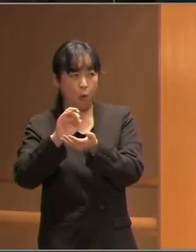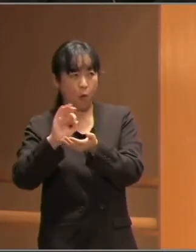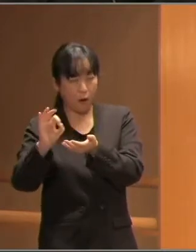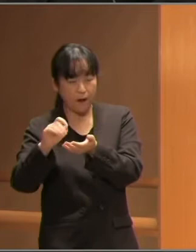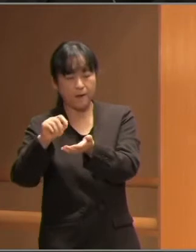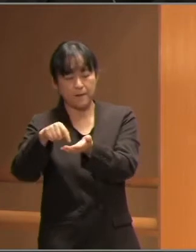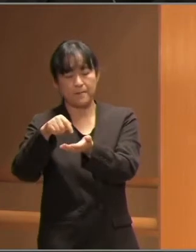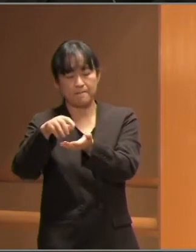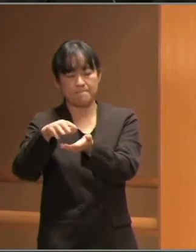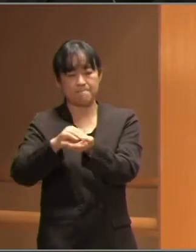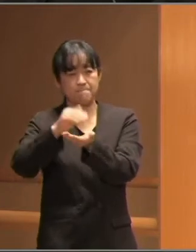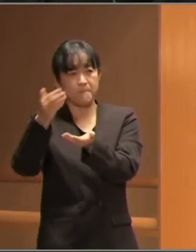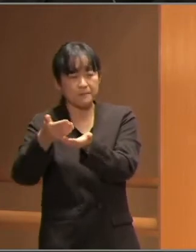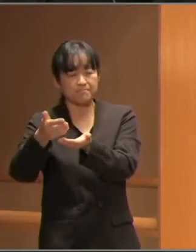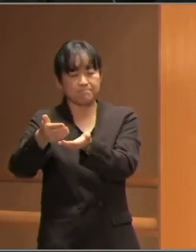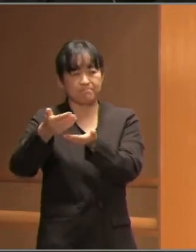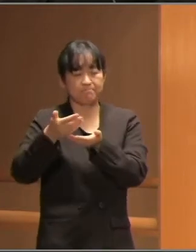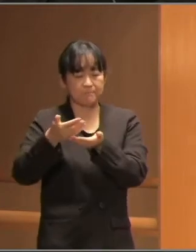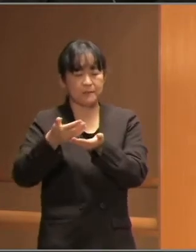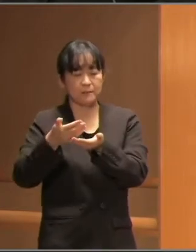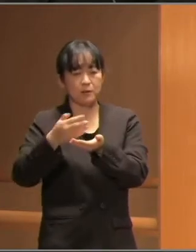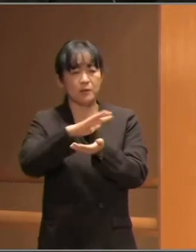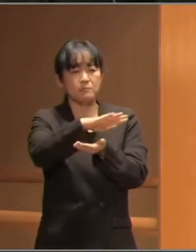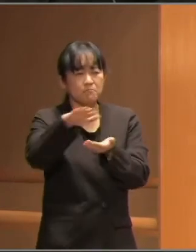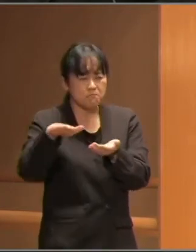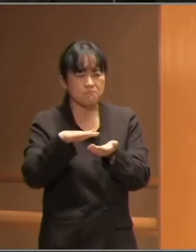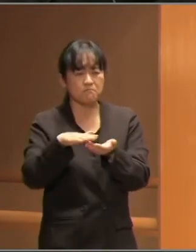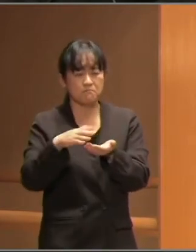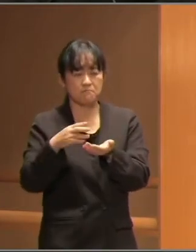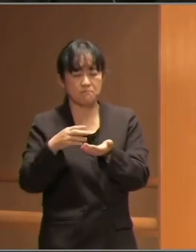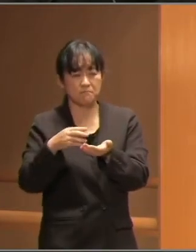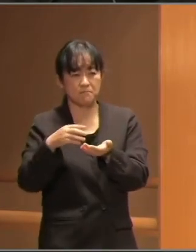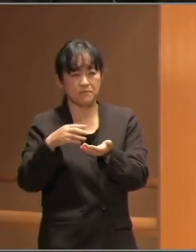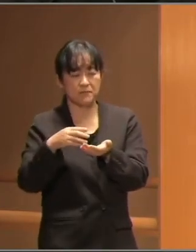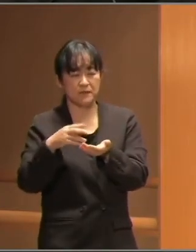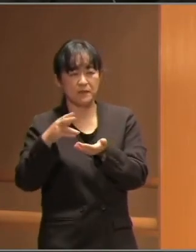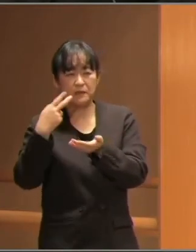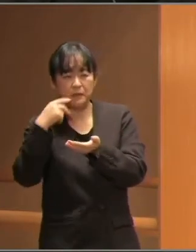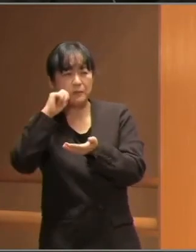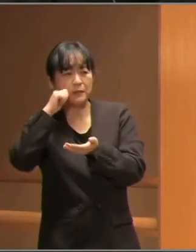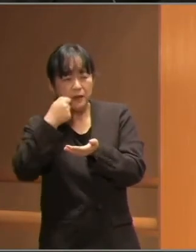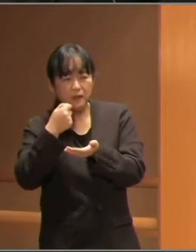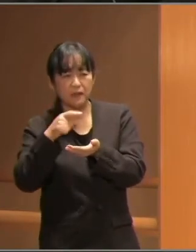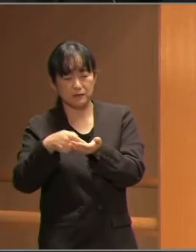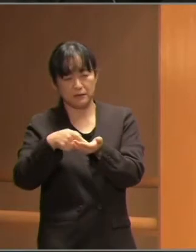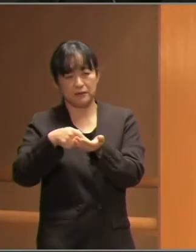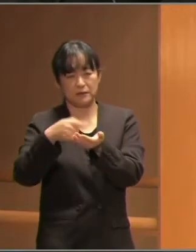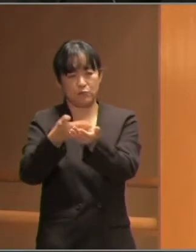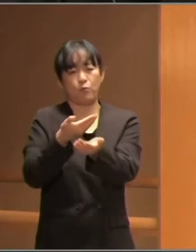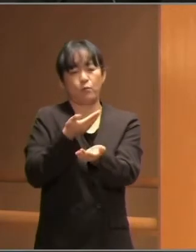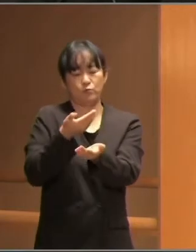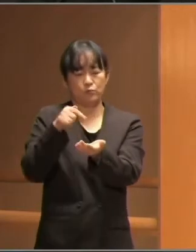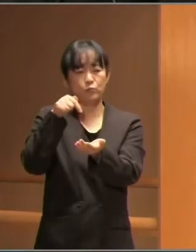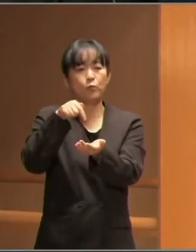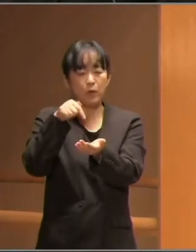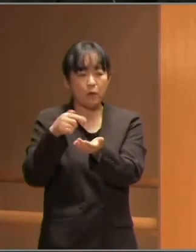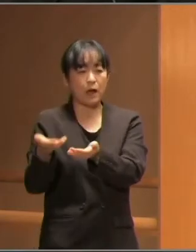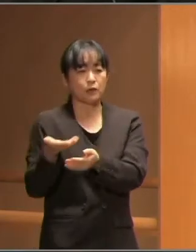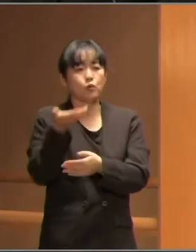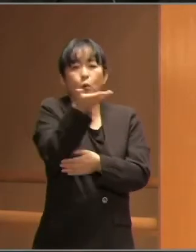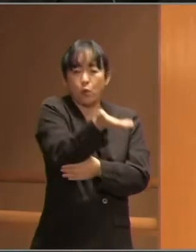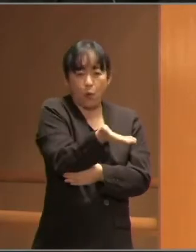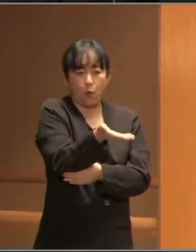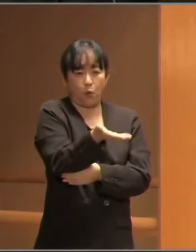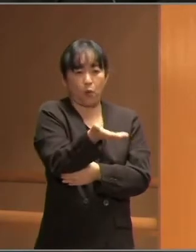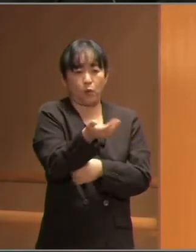get various items, but you cannot consume at once. So you would distribute that to others. So that is